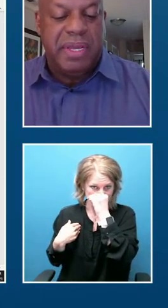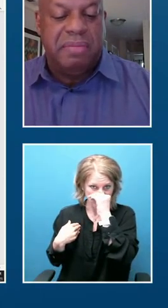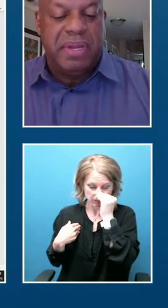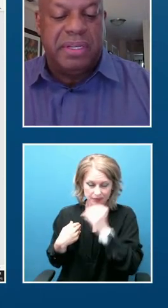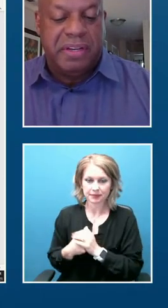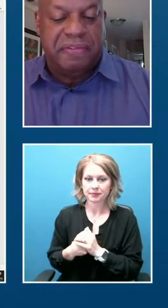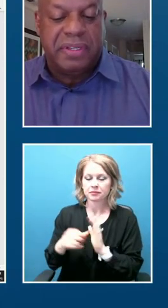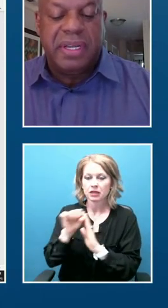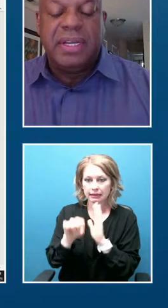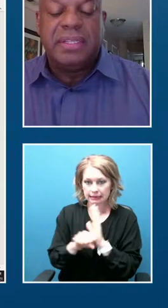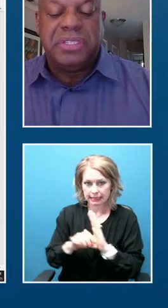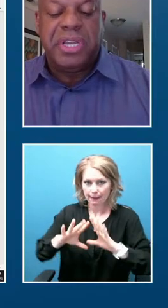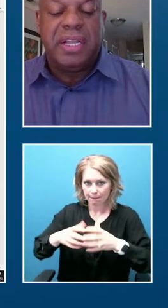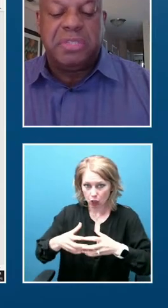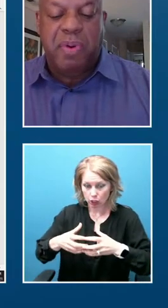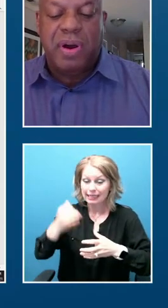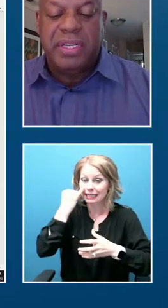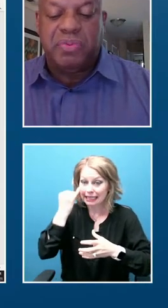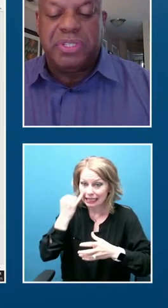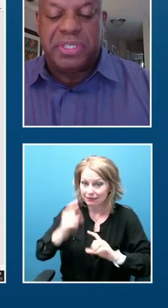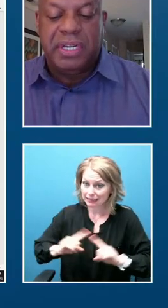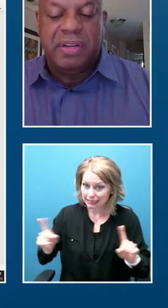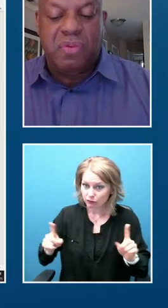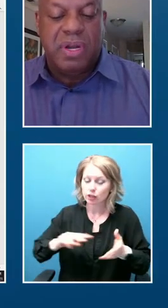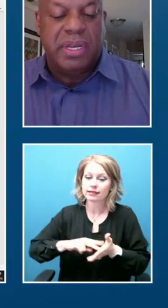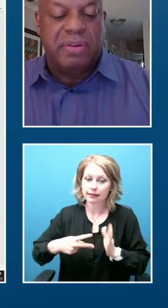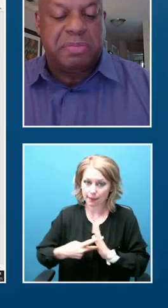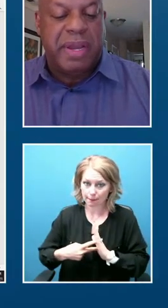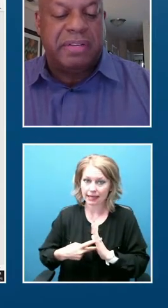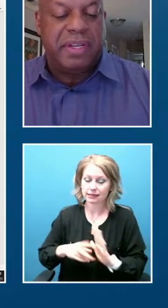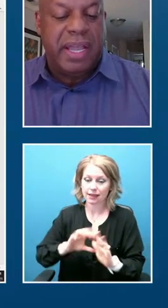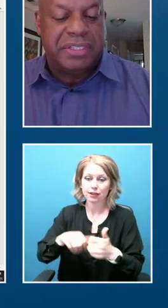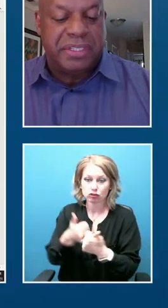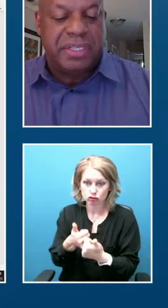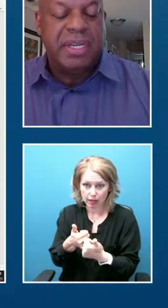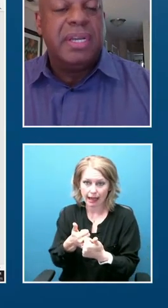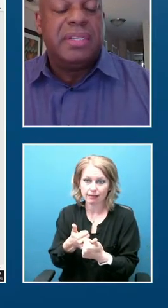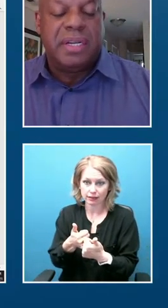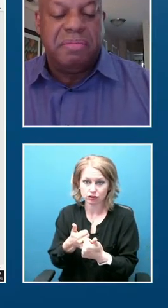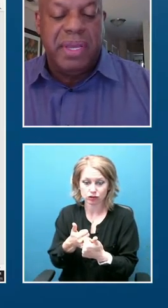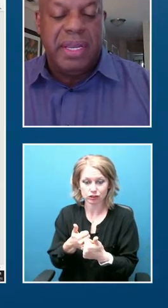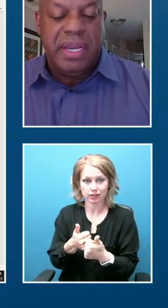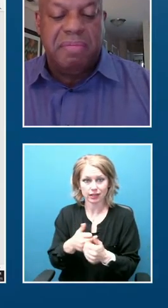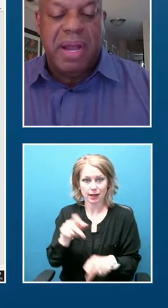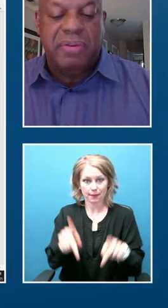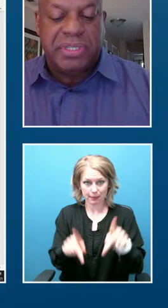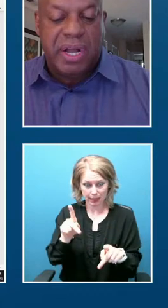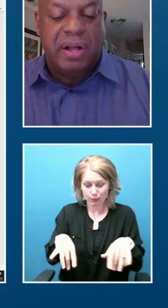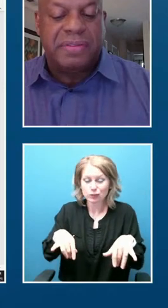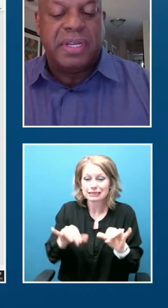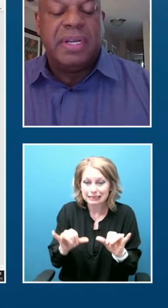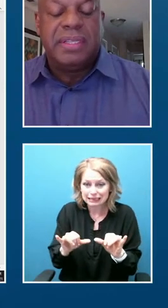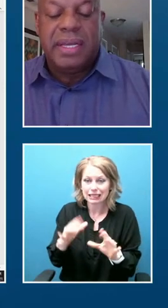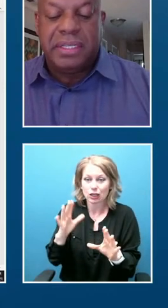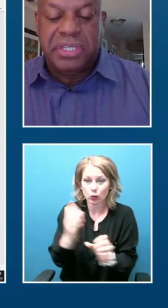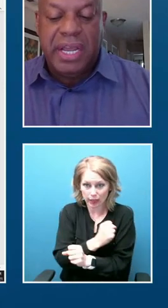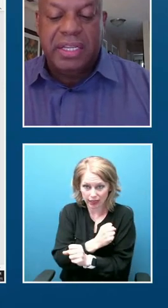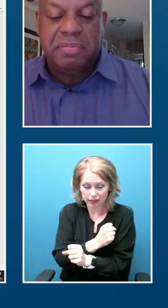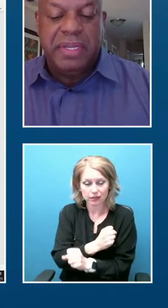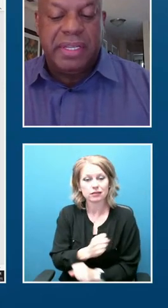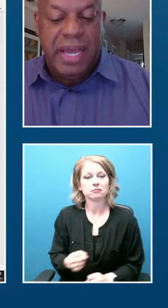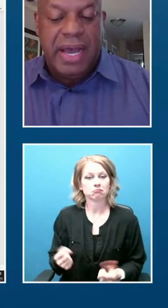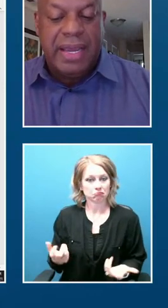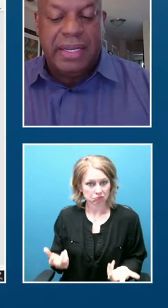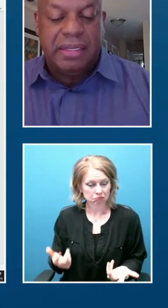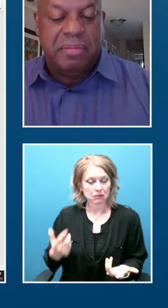executive committee been different, the challenged parties would still have won their respective elections. The committee hereby resolves that the